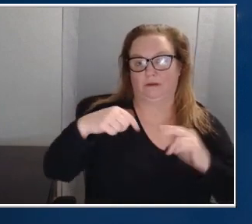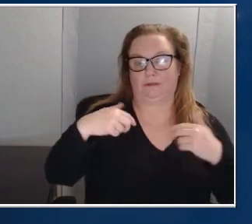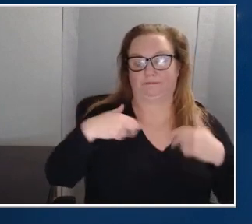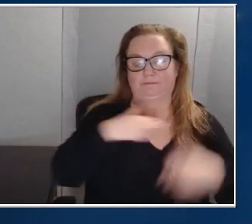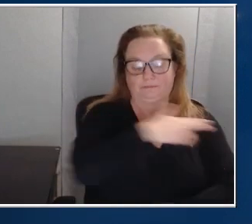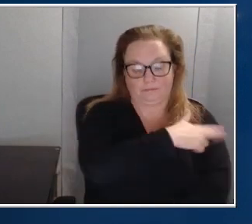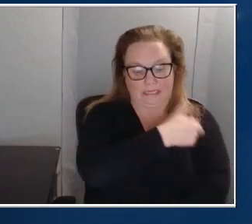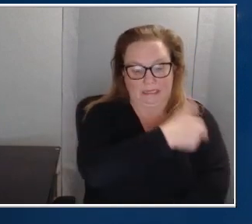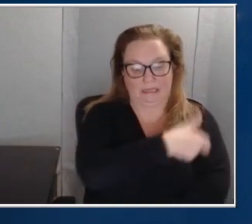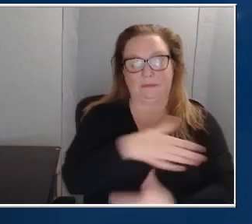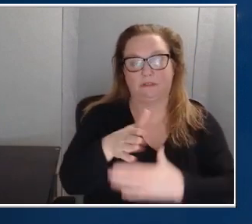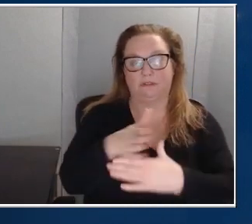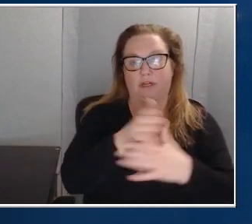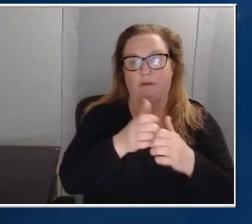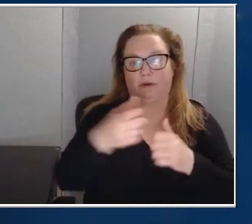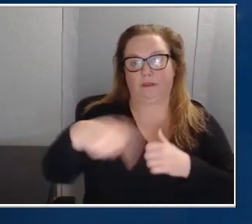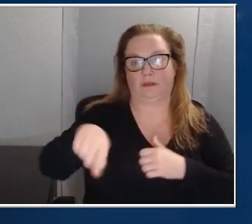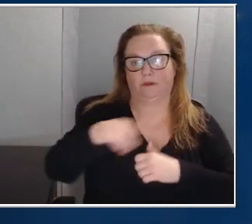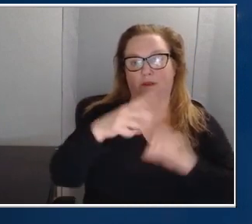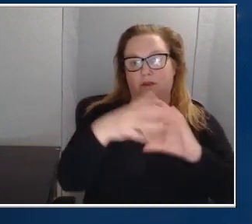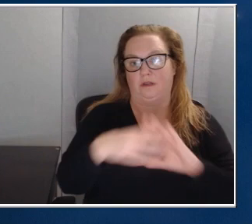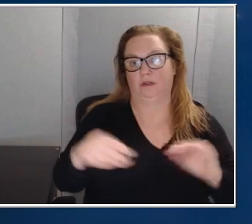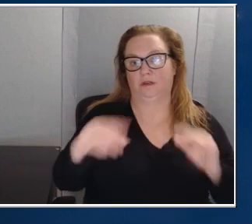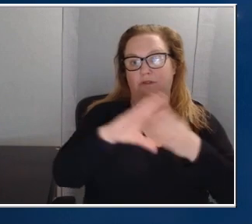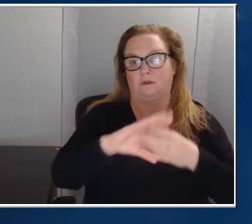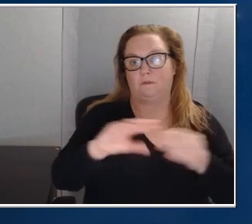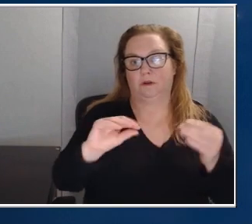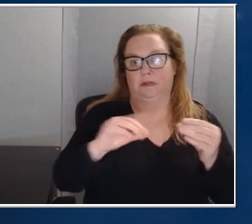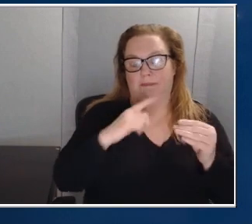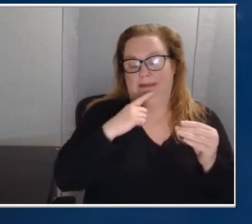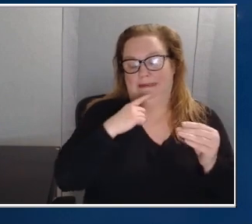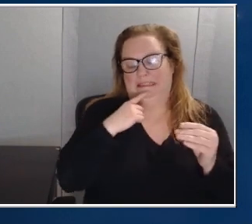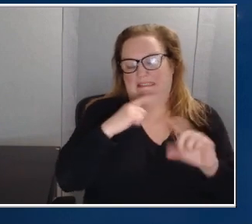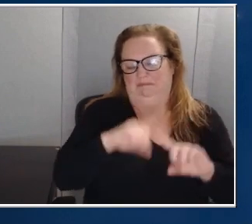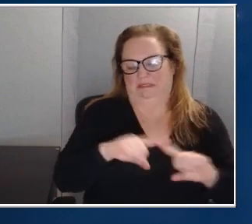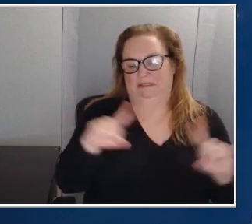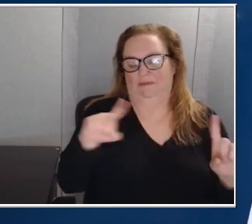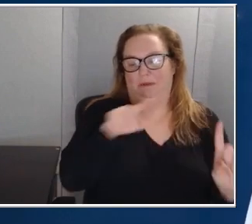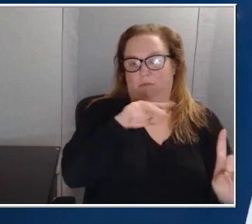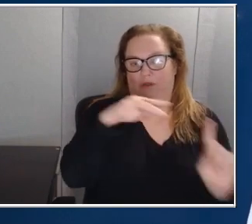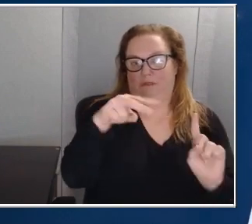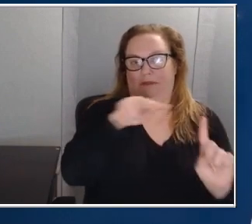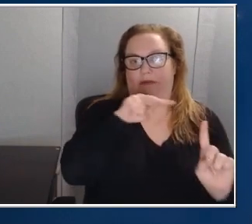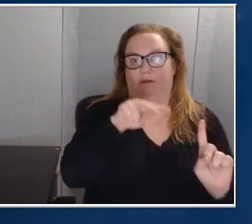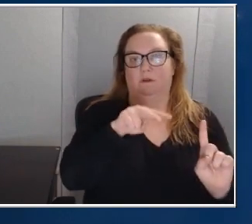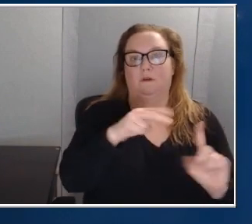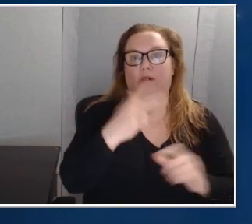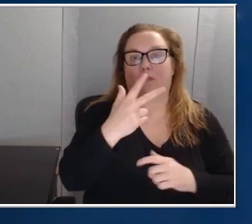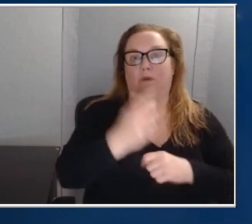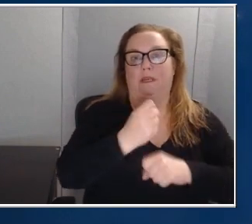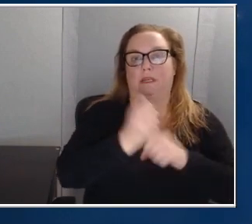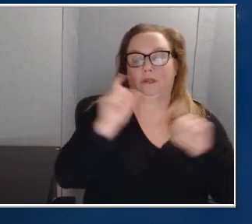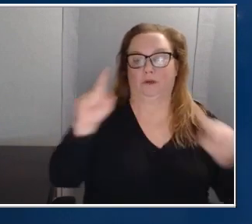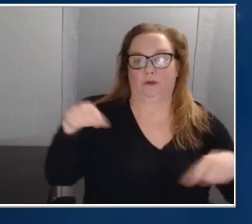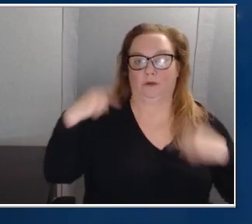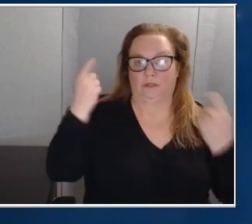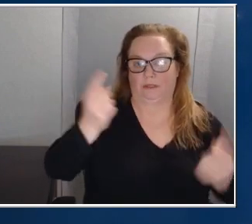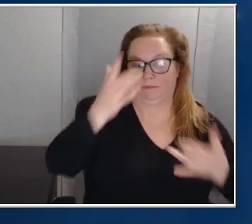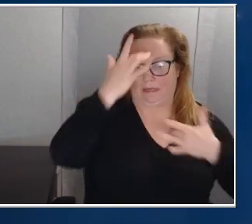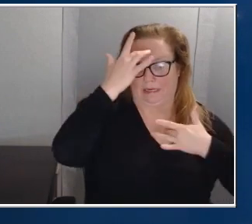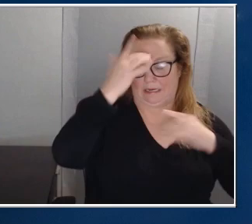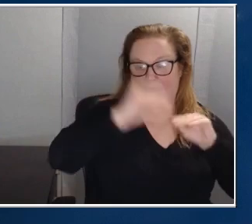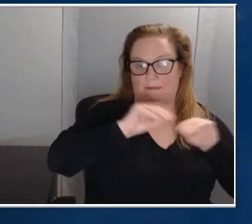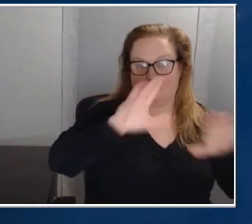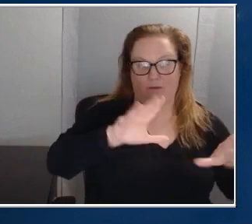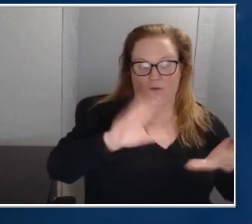with you a story that might say it just a little differently. Today we're going to look at 3 years of the pandemic, where we were, where we are